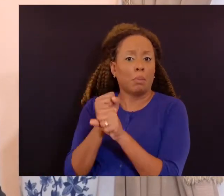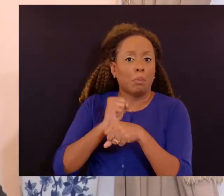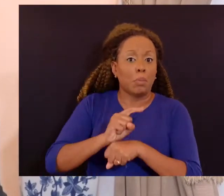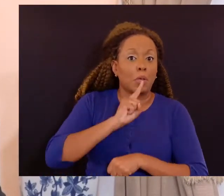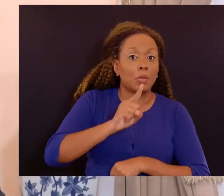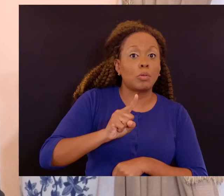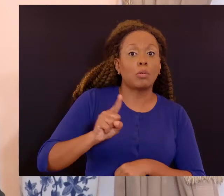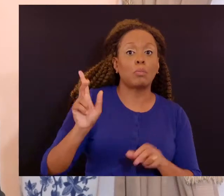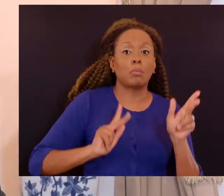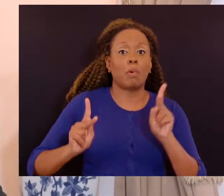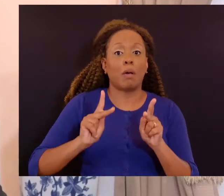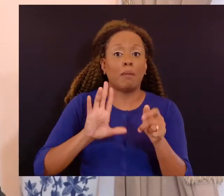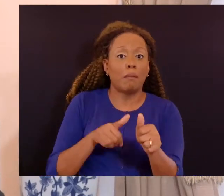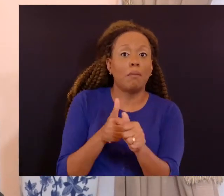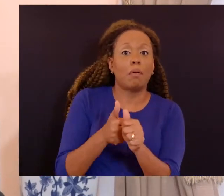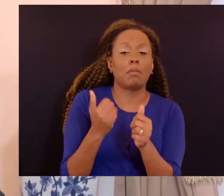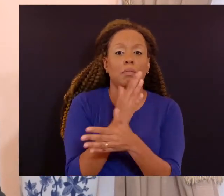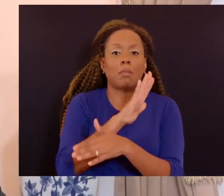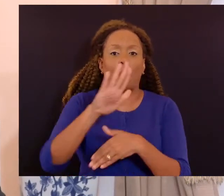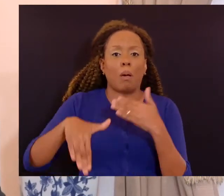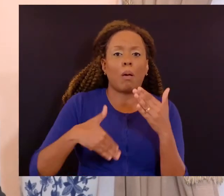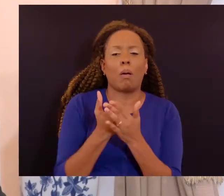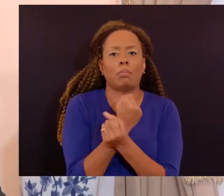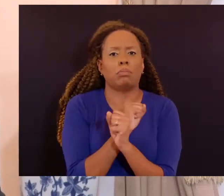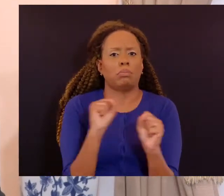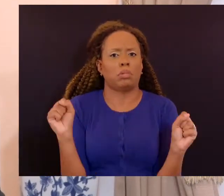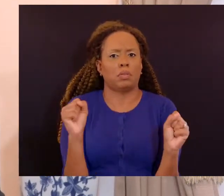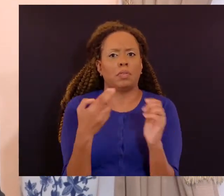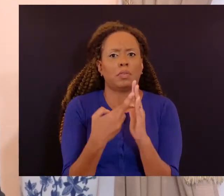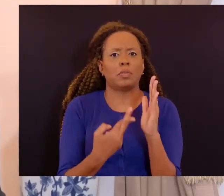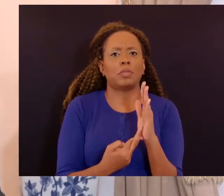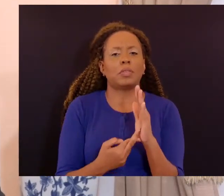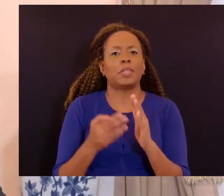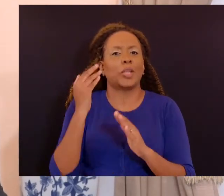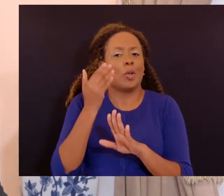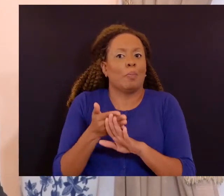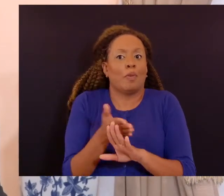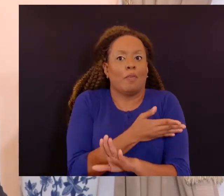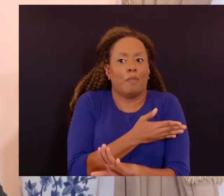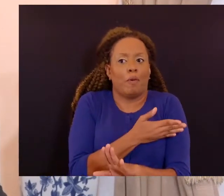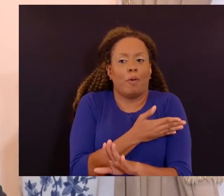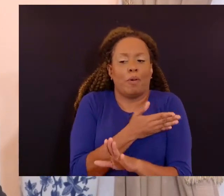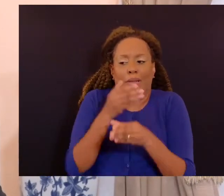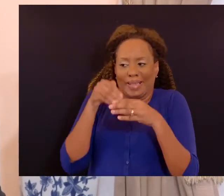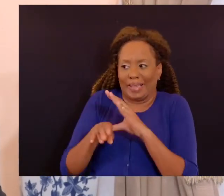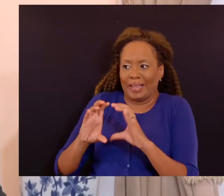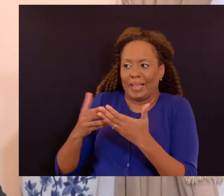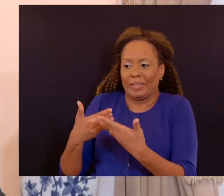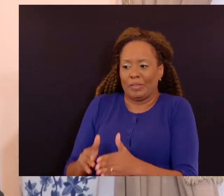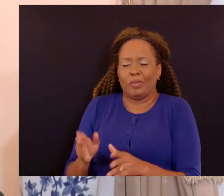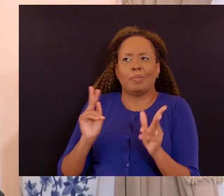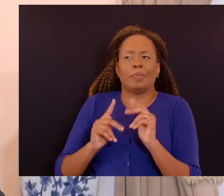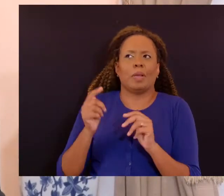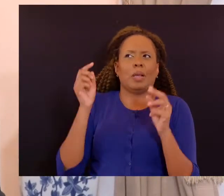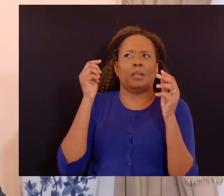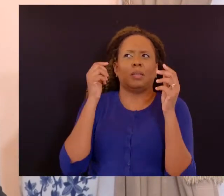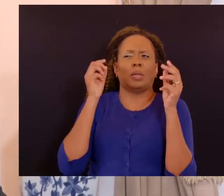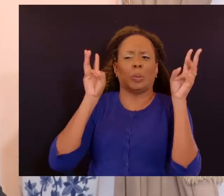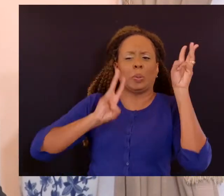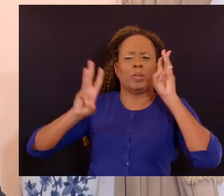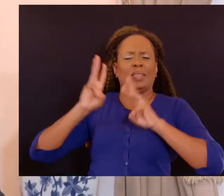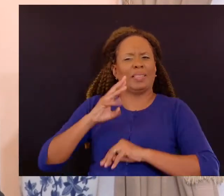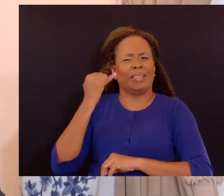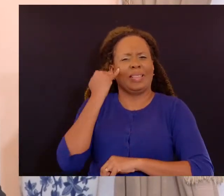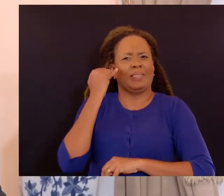followed. And I think many of you will know that there were lots of reservations at first about whether we could go back to school with 3 feet of distance or whether it had